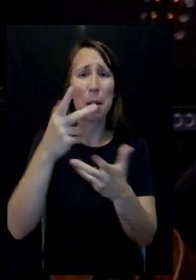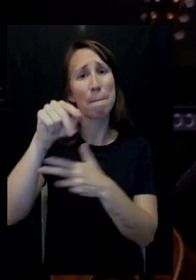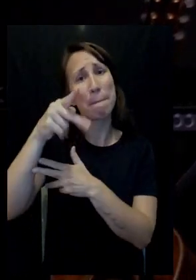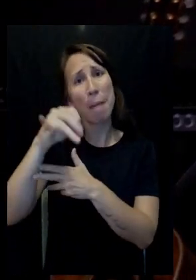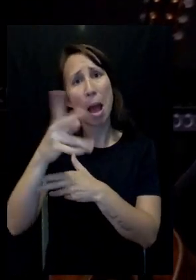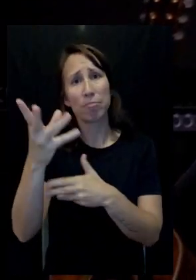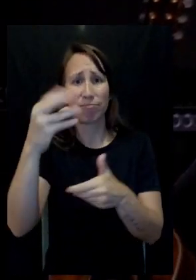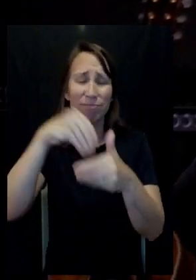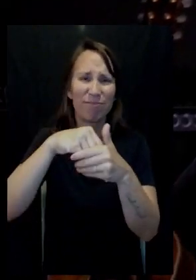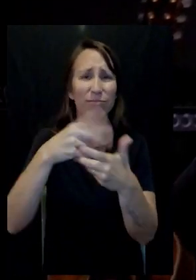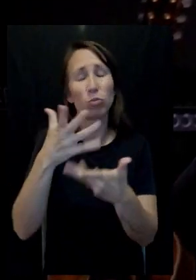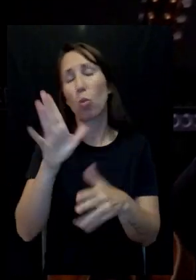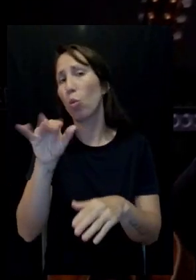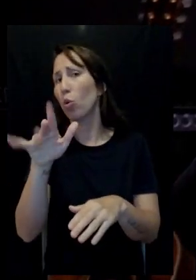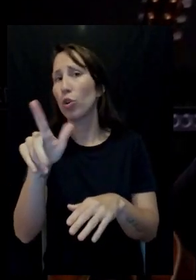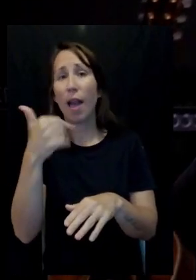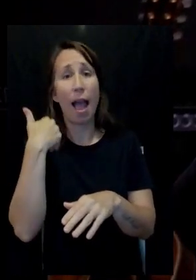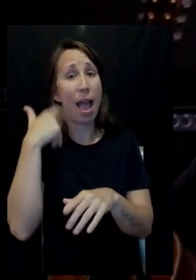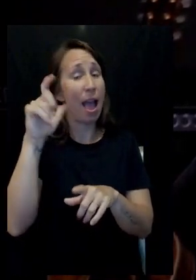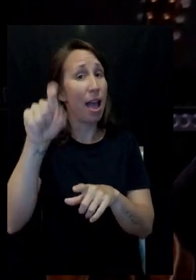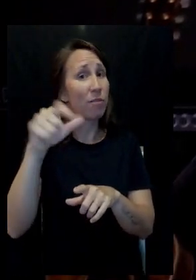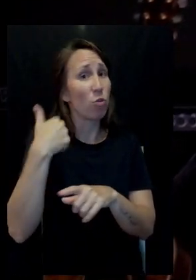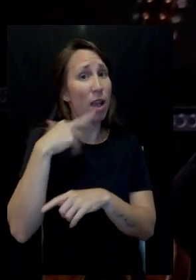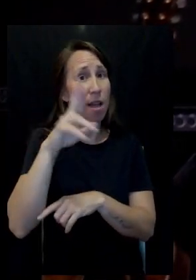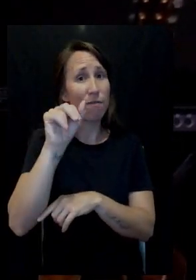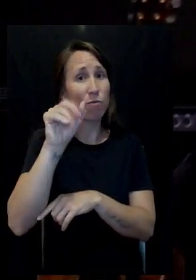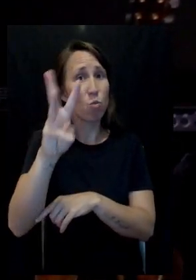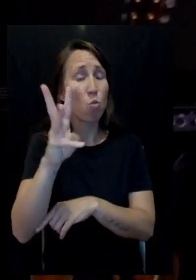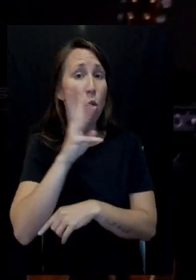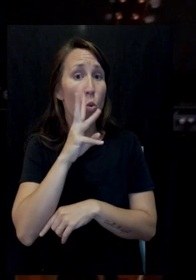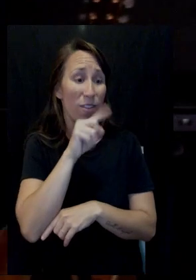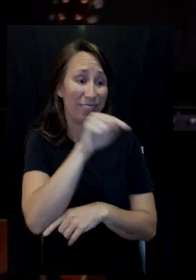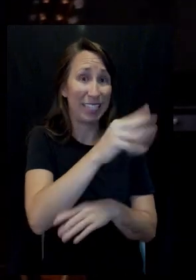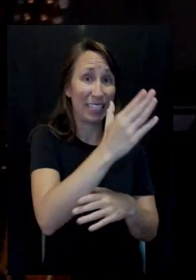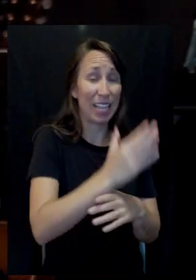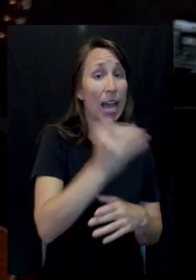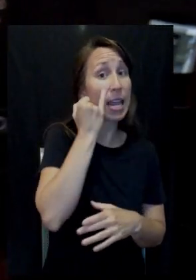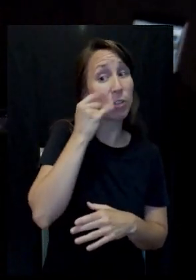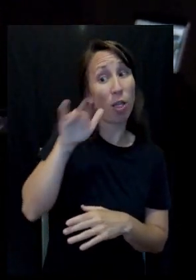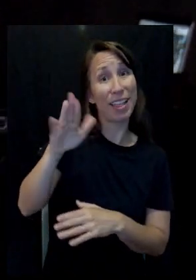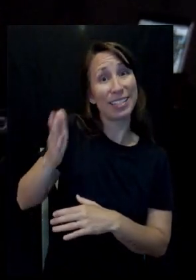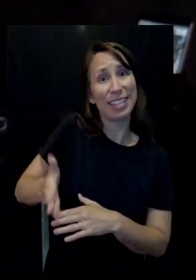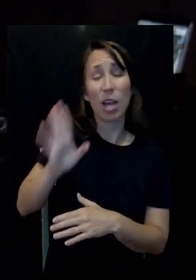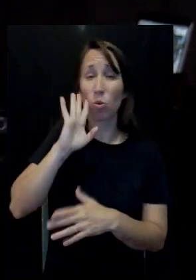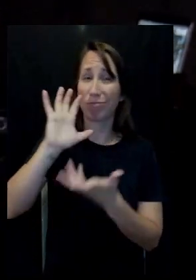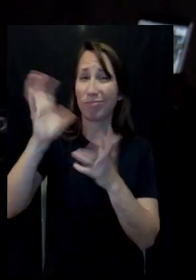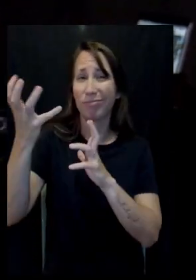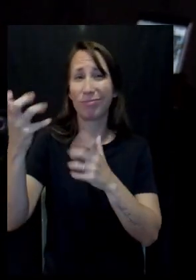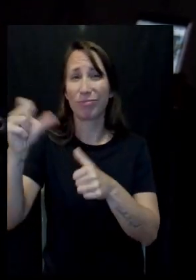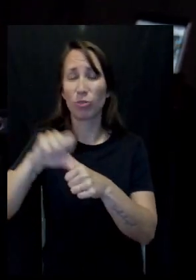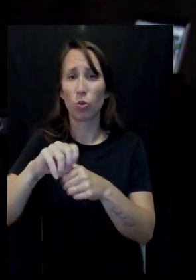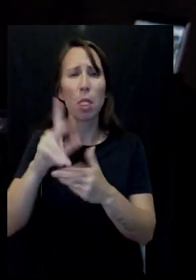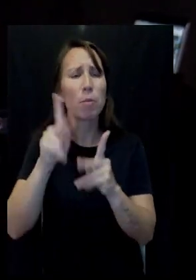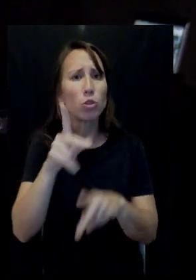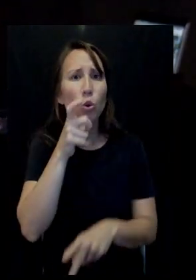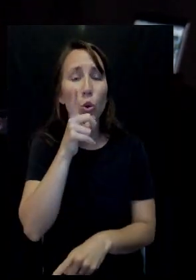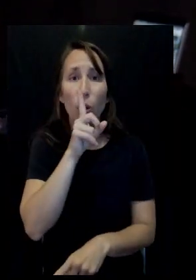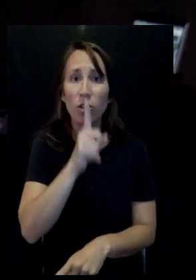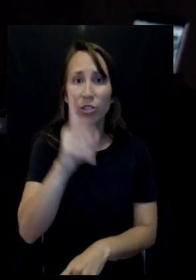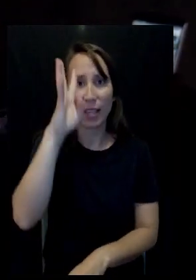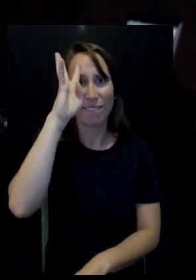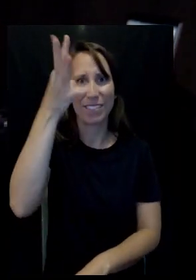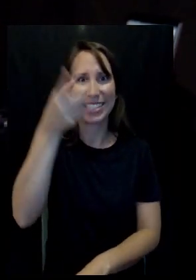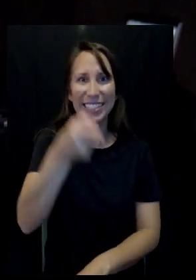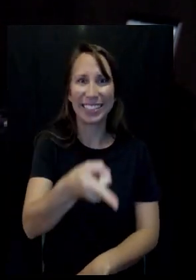put the pump in there and said, oh, you got to have the raw water over this side because if you have it over that side, it's going to mess with the fuel and that's not good. The person who actually invented